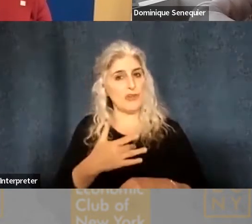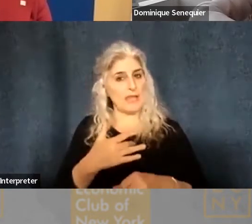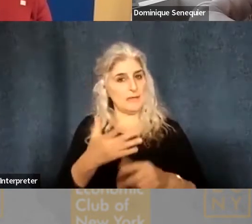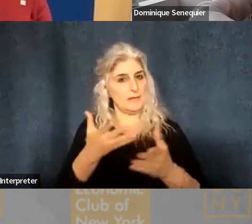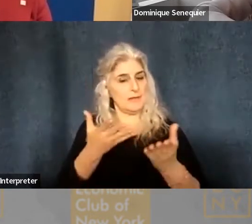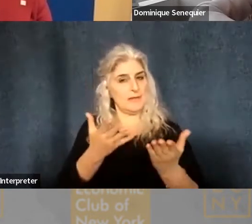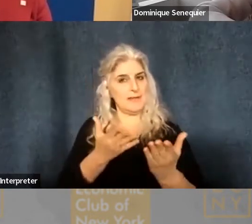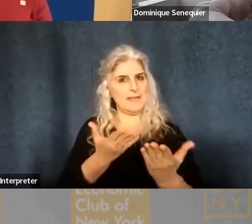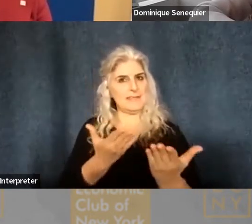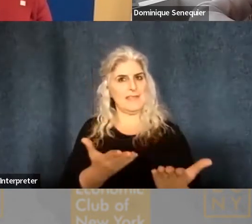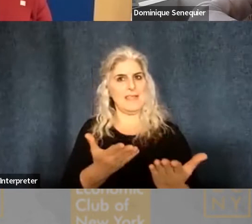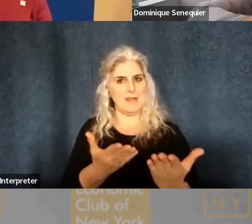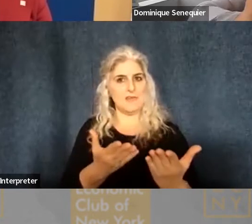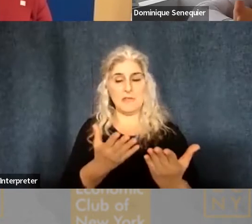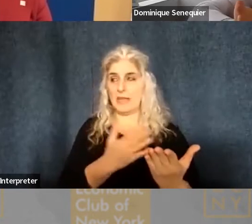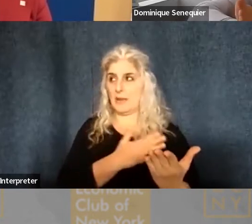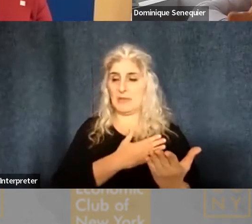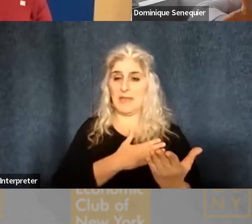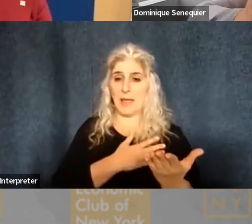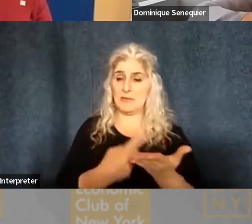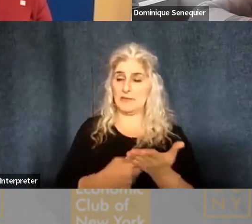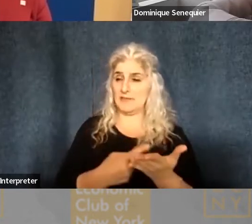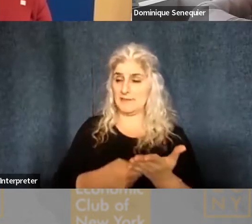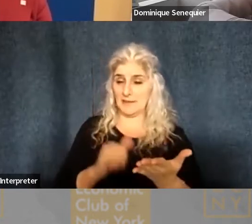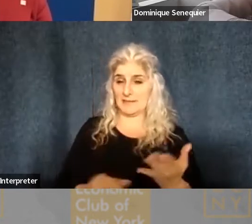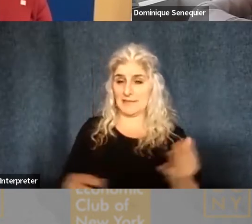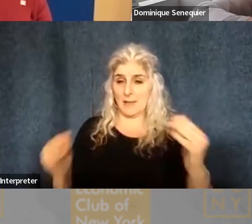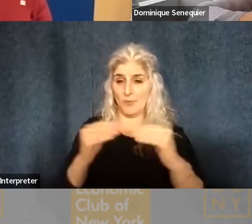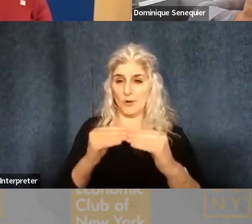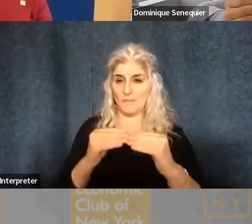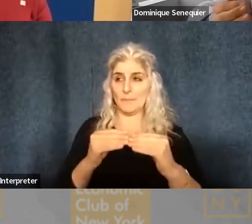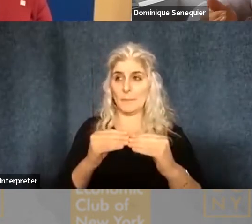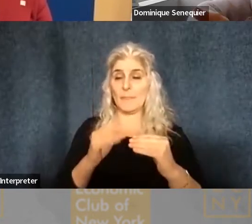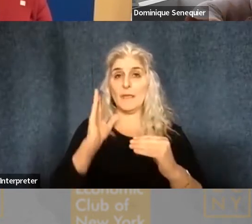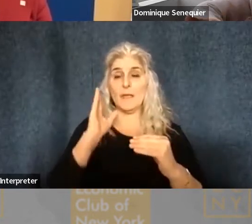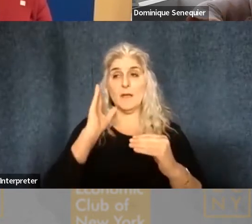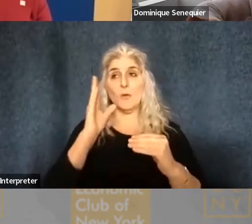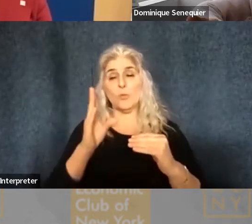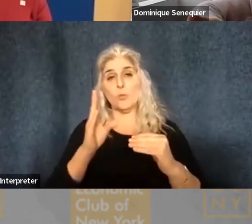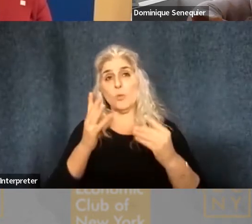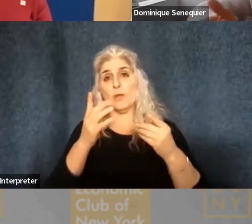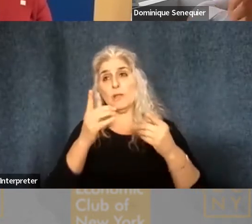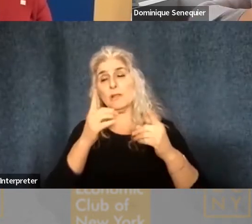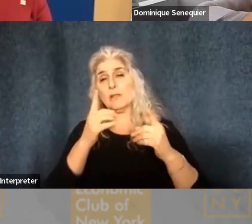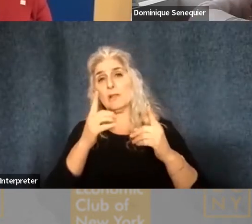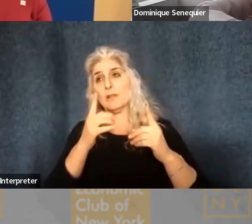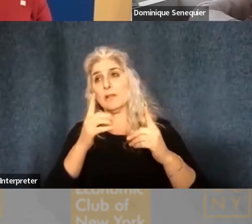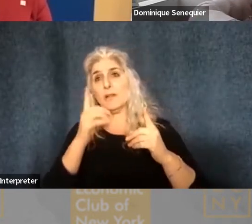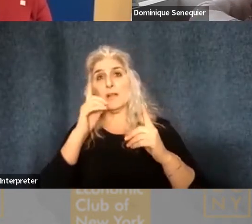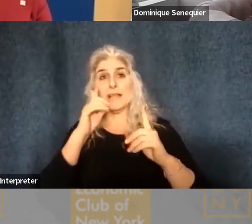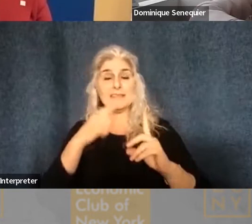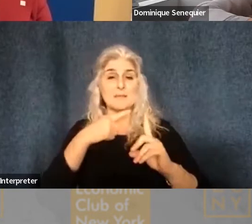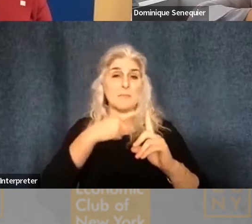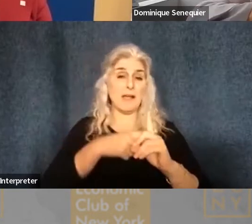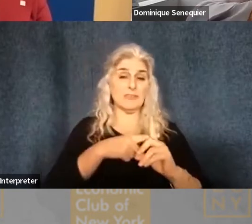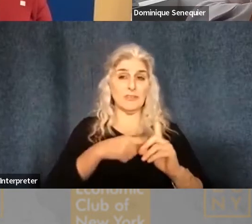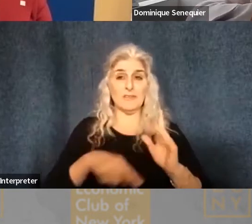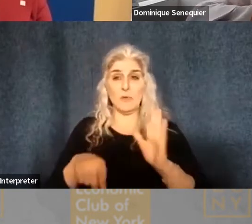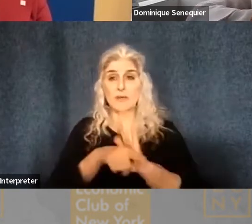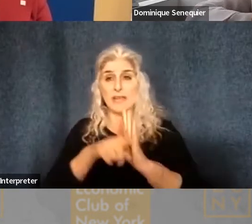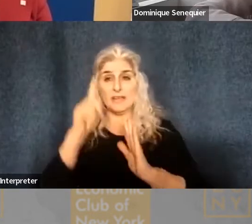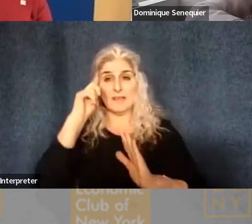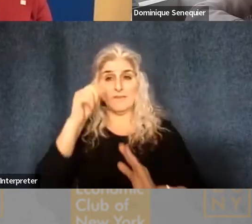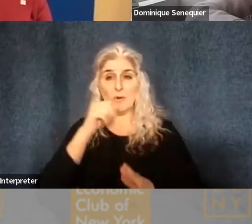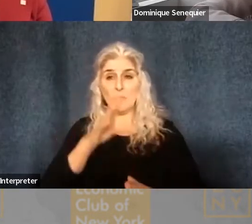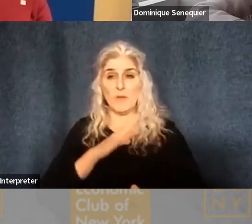on that. Whether it will be positive for women or not positive for women, I don't know. I